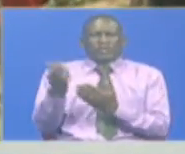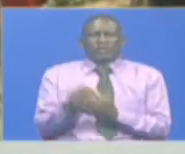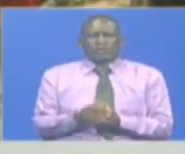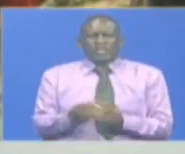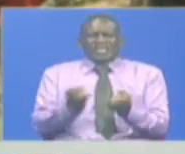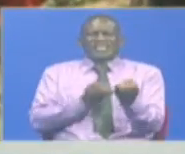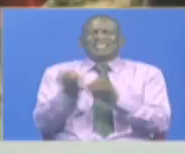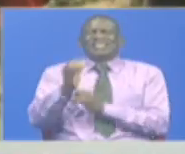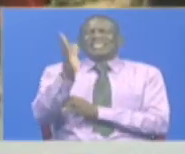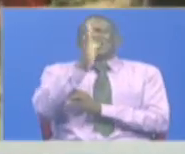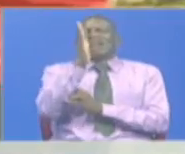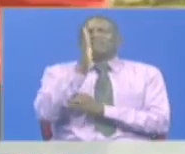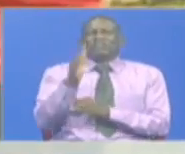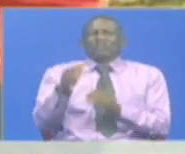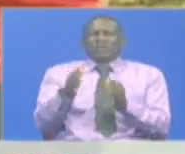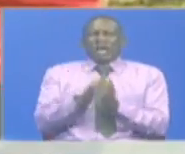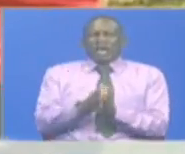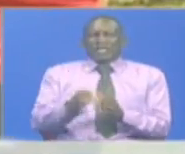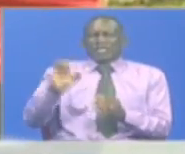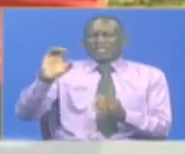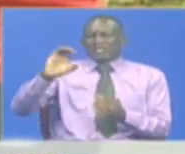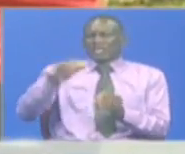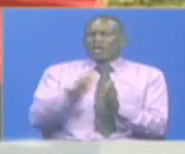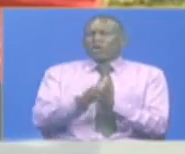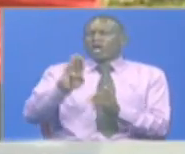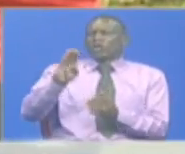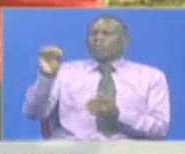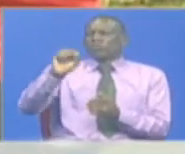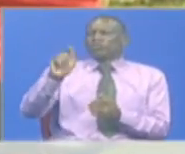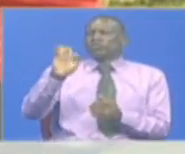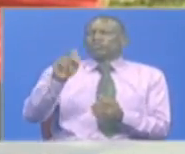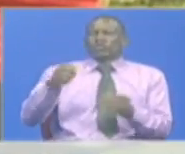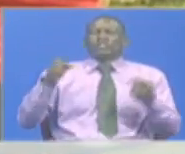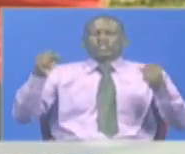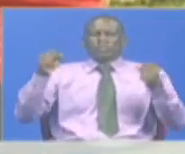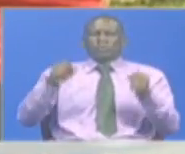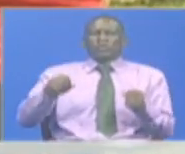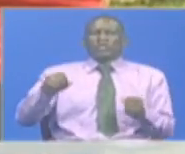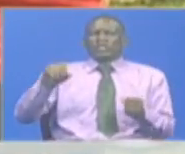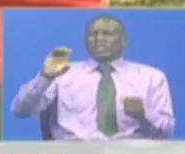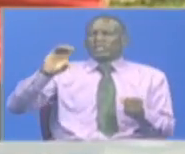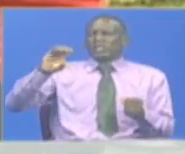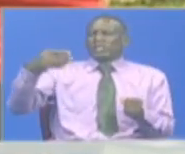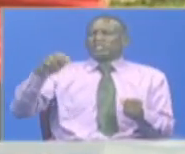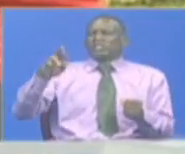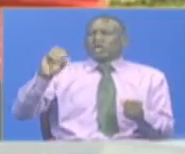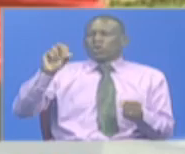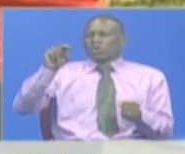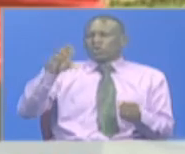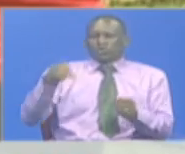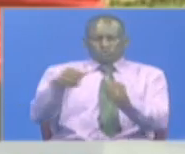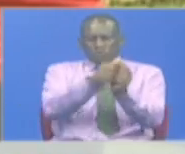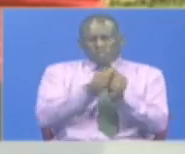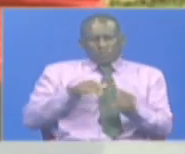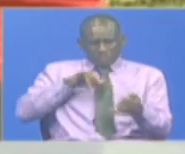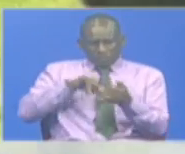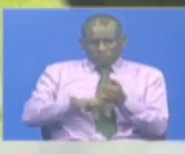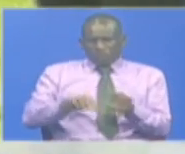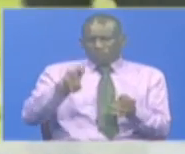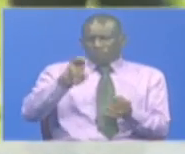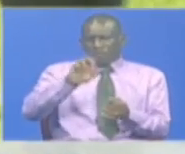Saturday afternoon and Chicago and Boston Marathon champion Lawrence Cherono, in the company of his wife Winnie